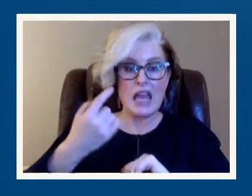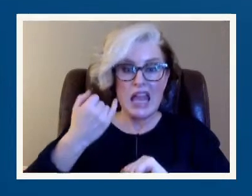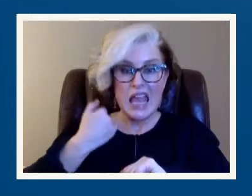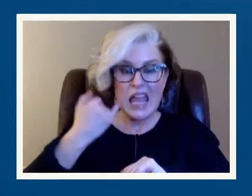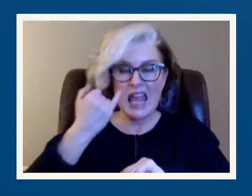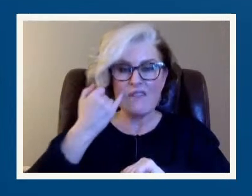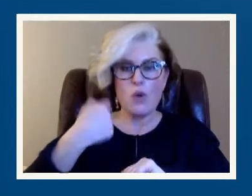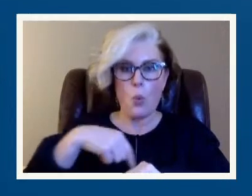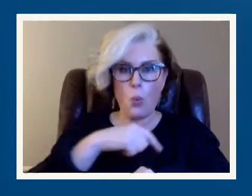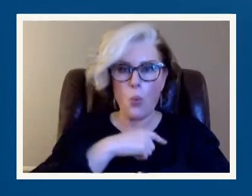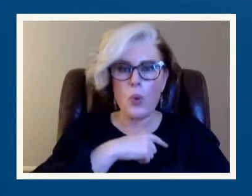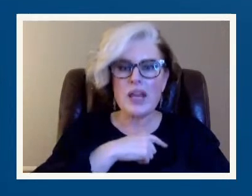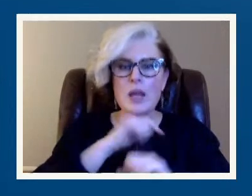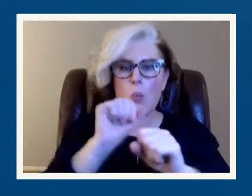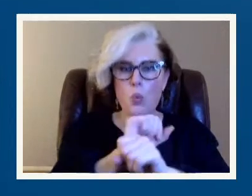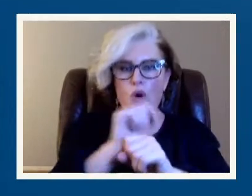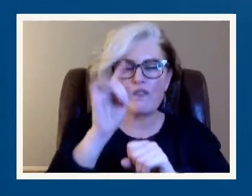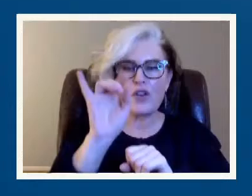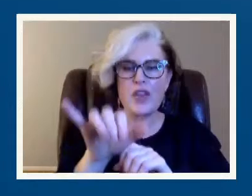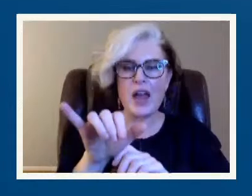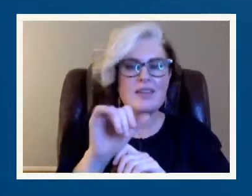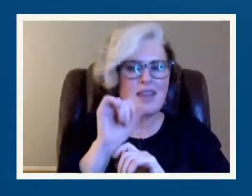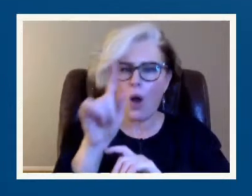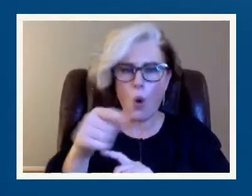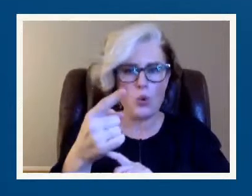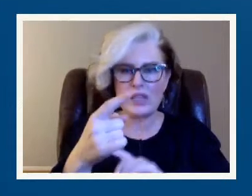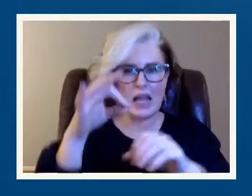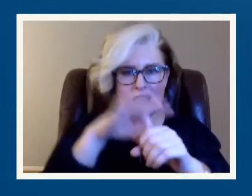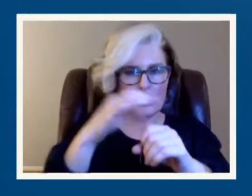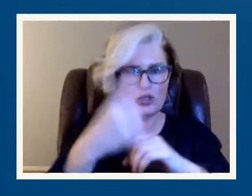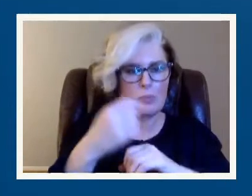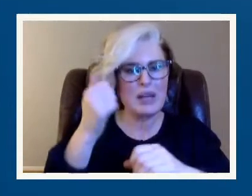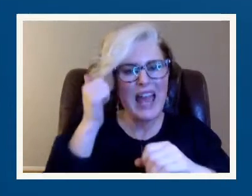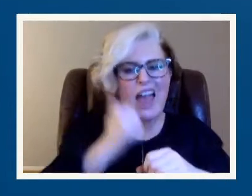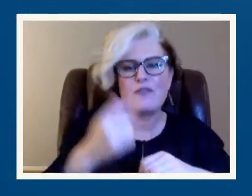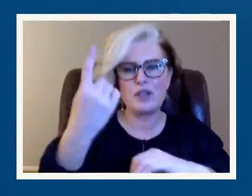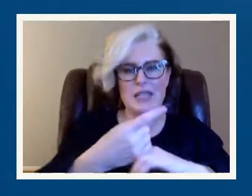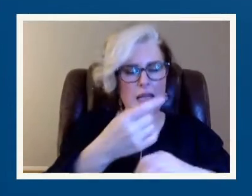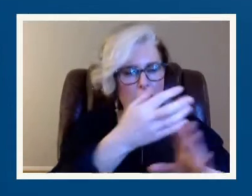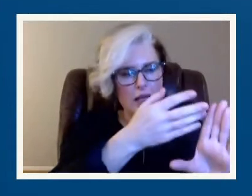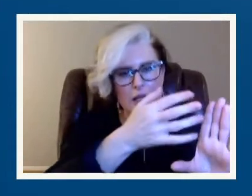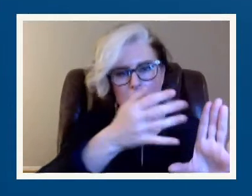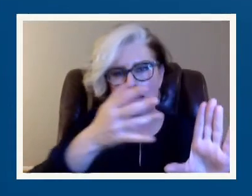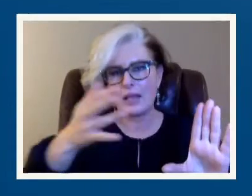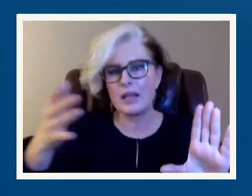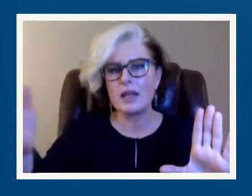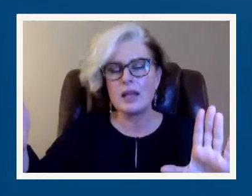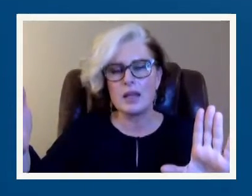we work for it, not just on Election Day, but every day in between.